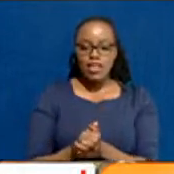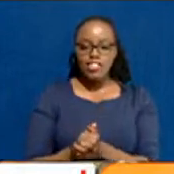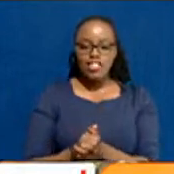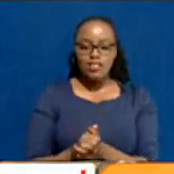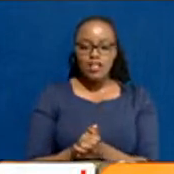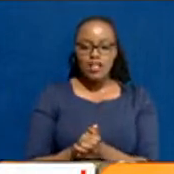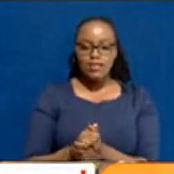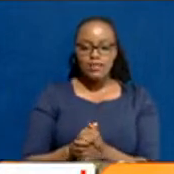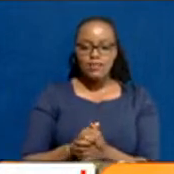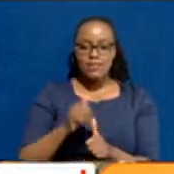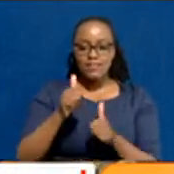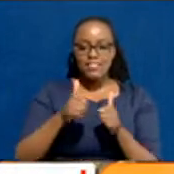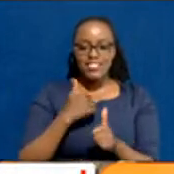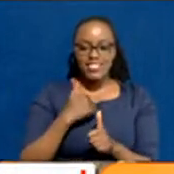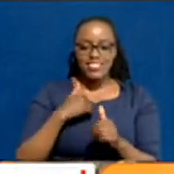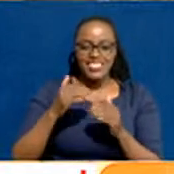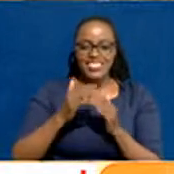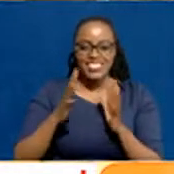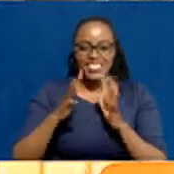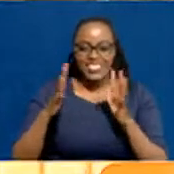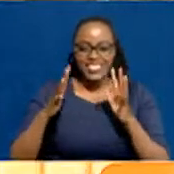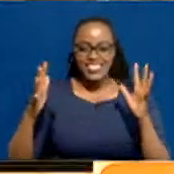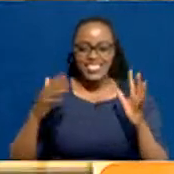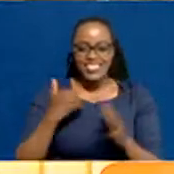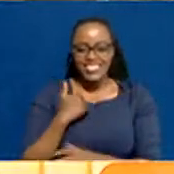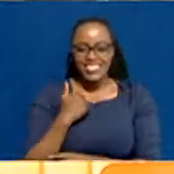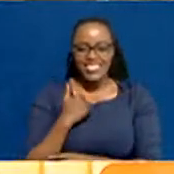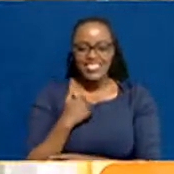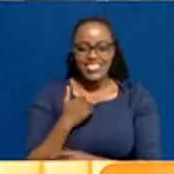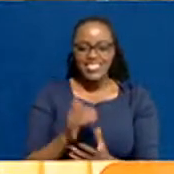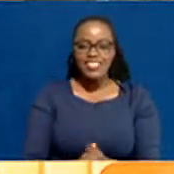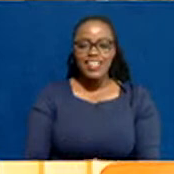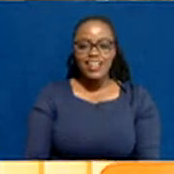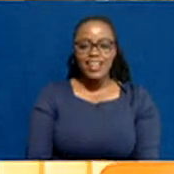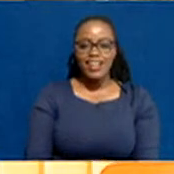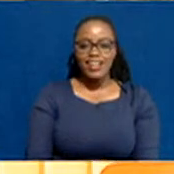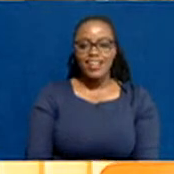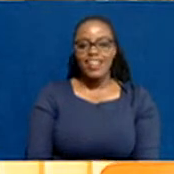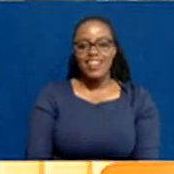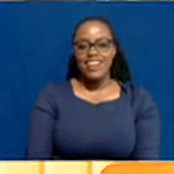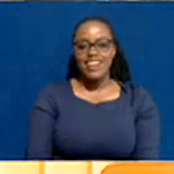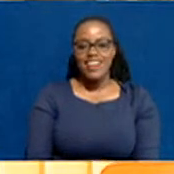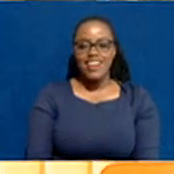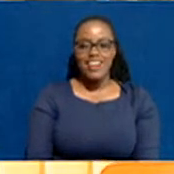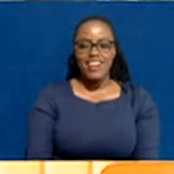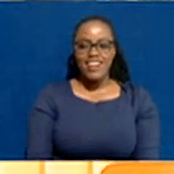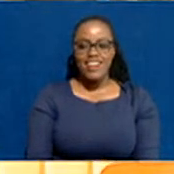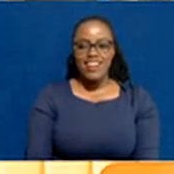thinking about expansion as well. Yeah. Dennis Otieno, Citizen TV.